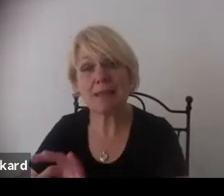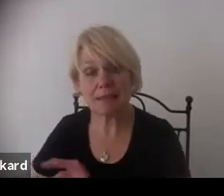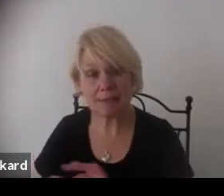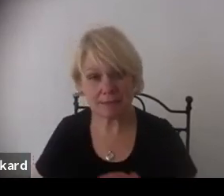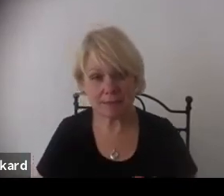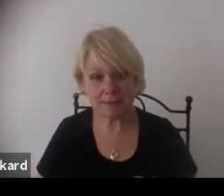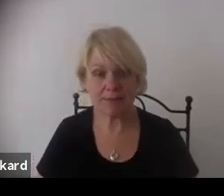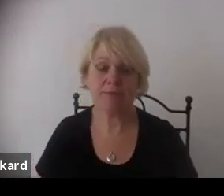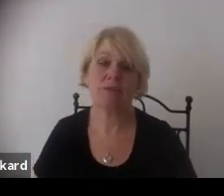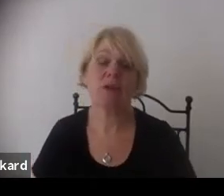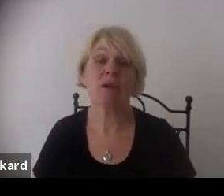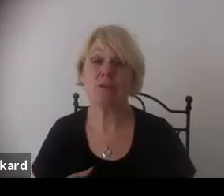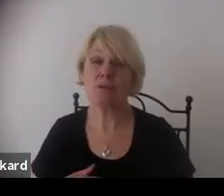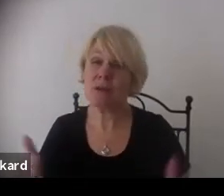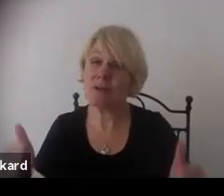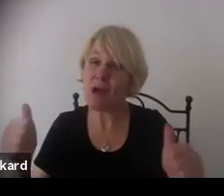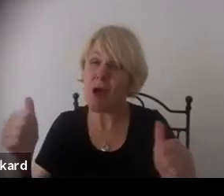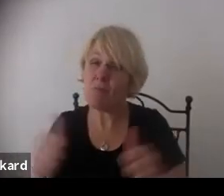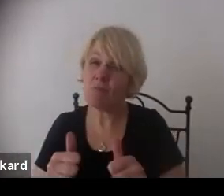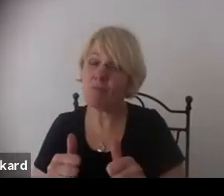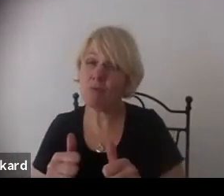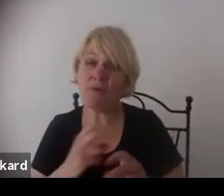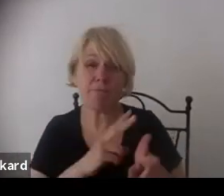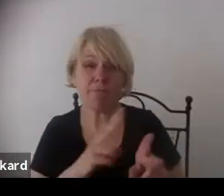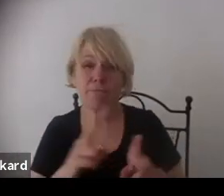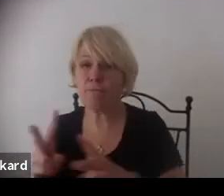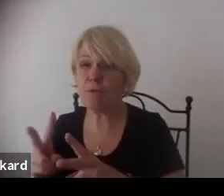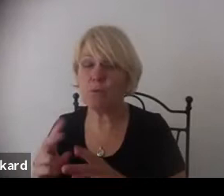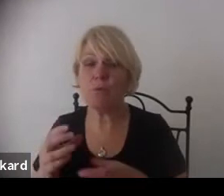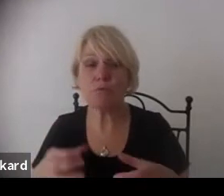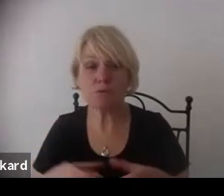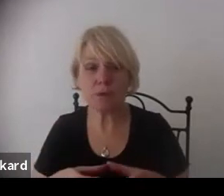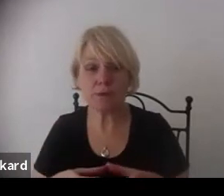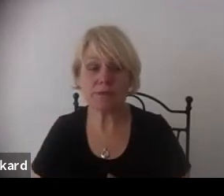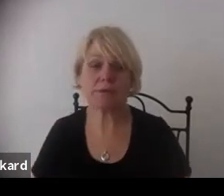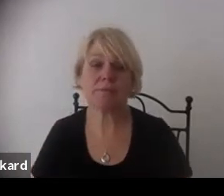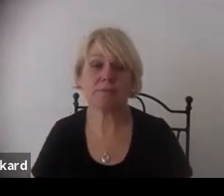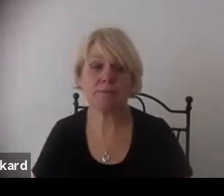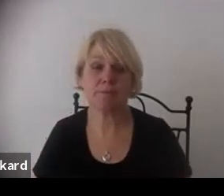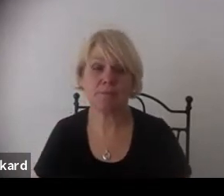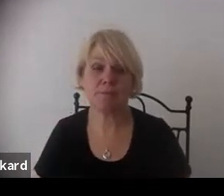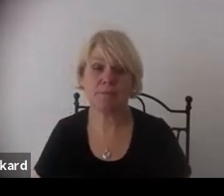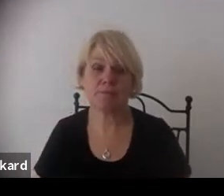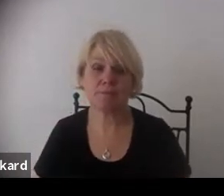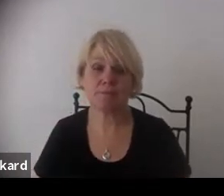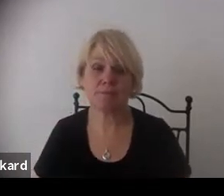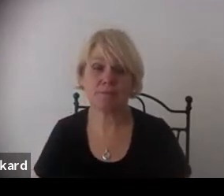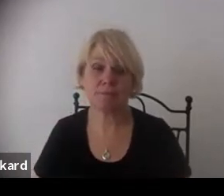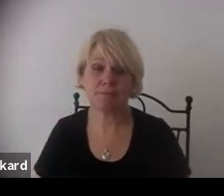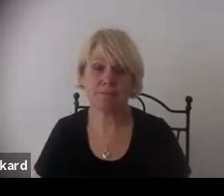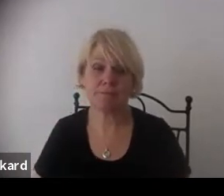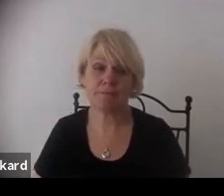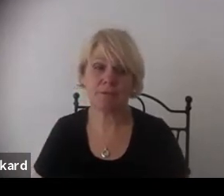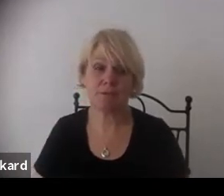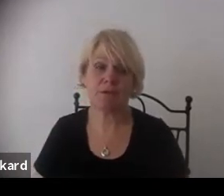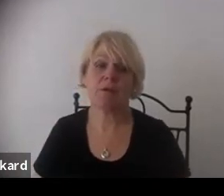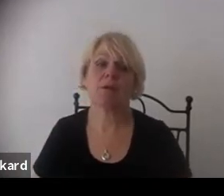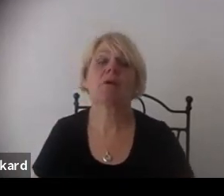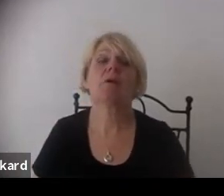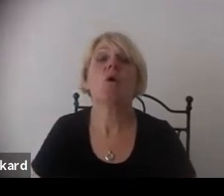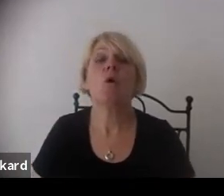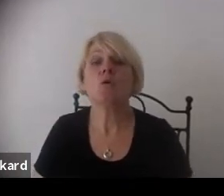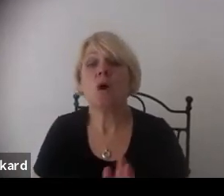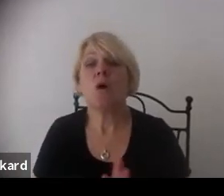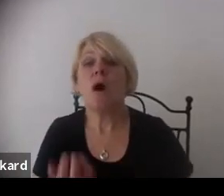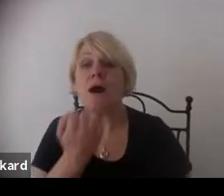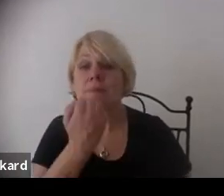what we do. And just for a moment, just to give you an update in terms of how coronavirus has impacted us and